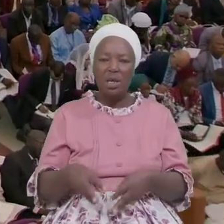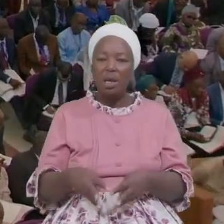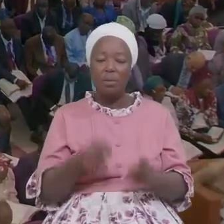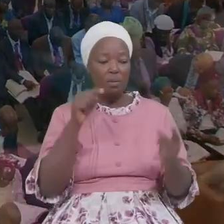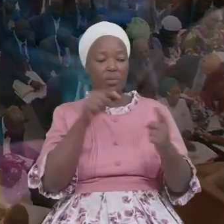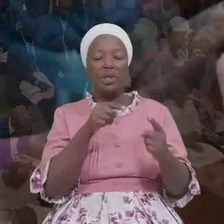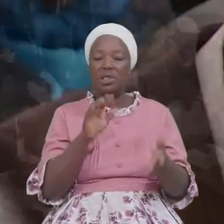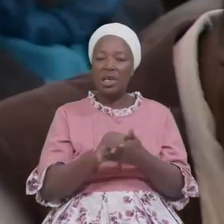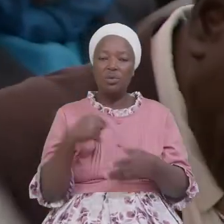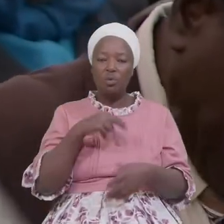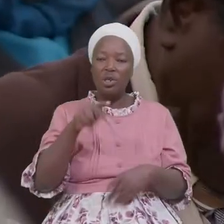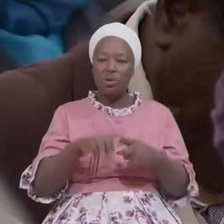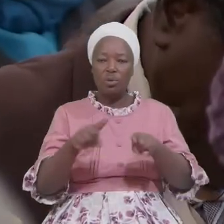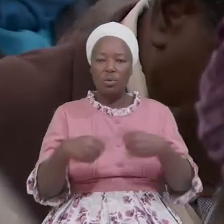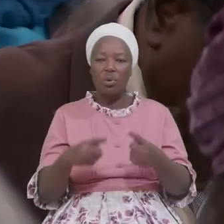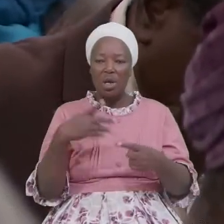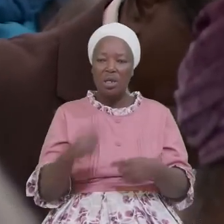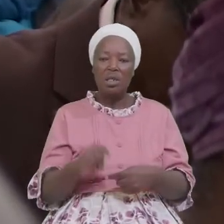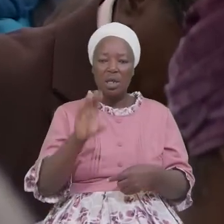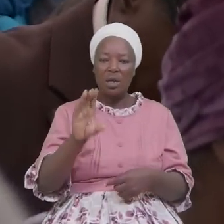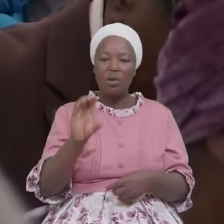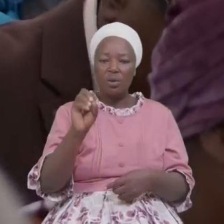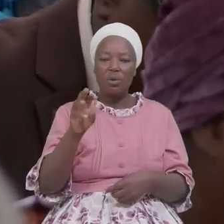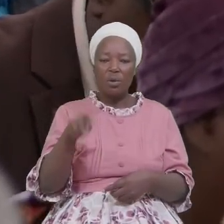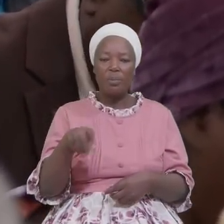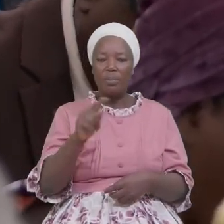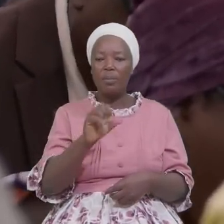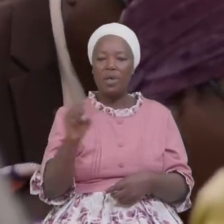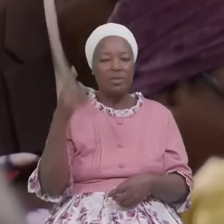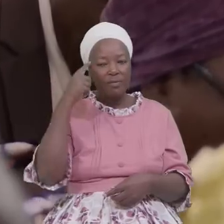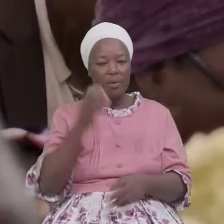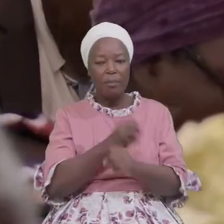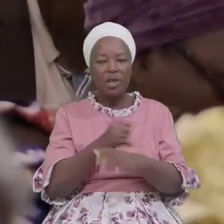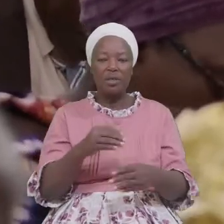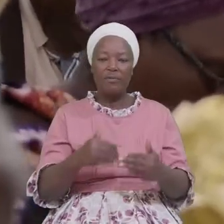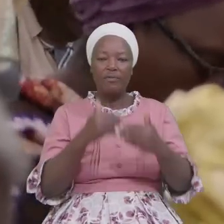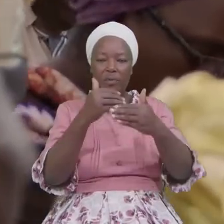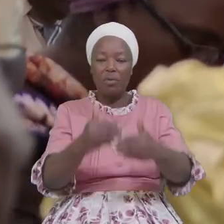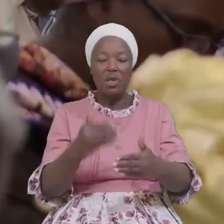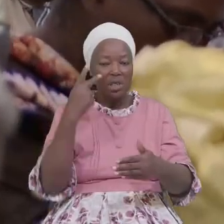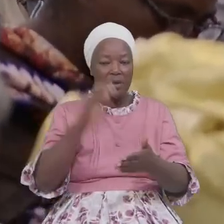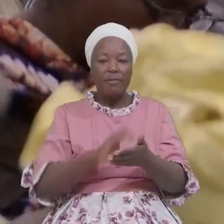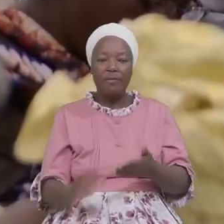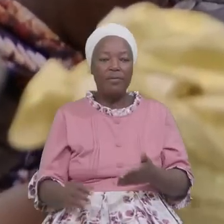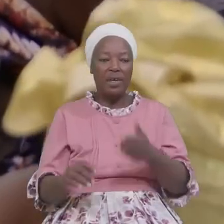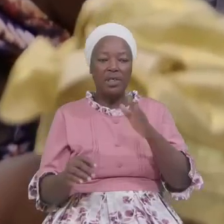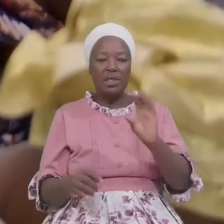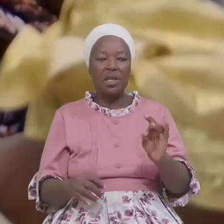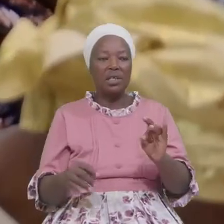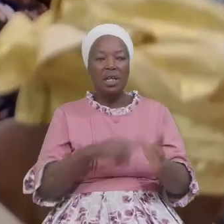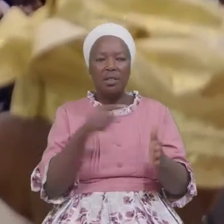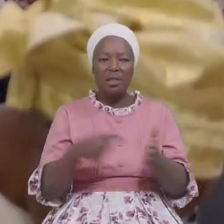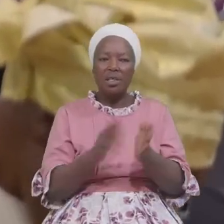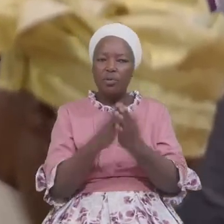go? The compass for marching forward. Look at verse 8. This book of the Lord, this book of